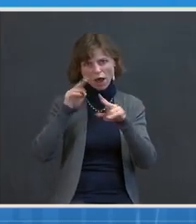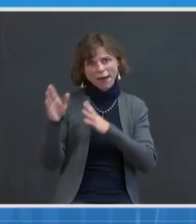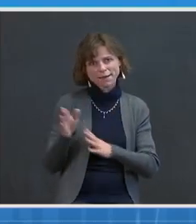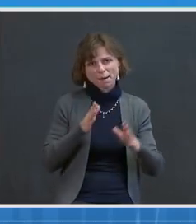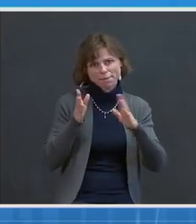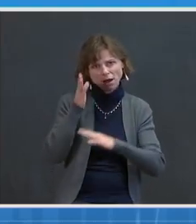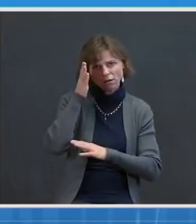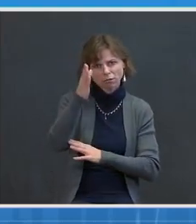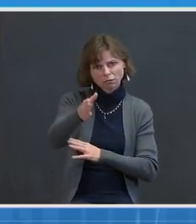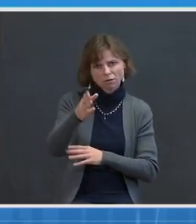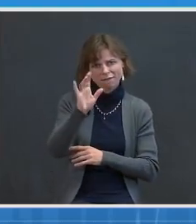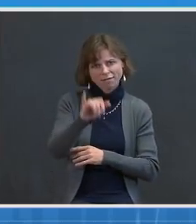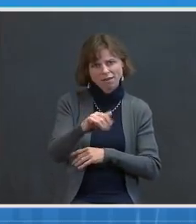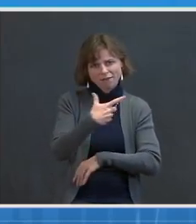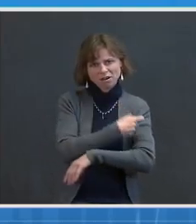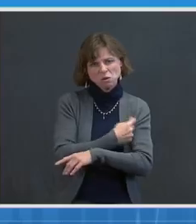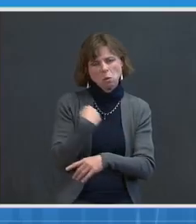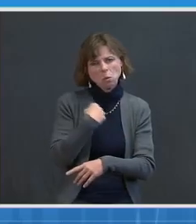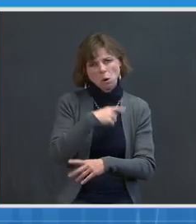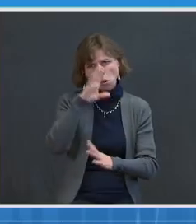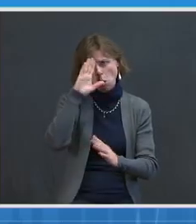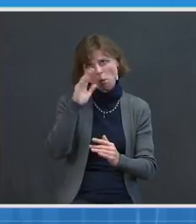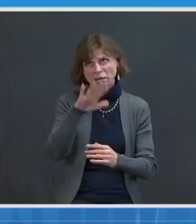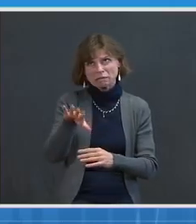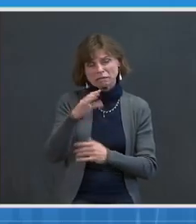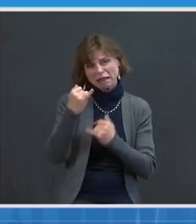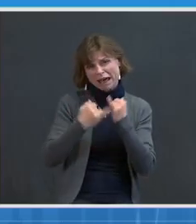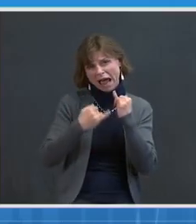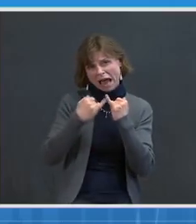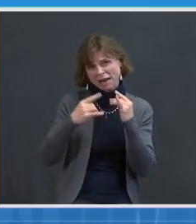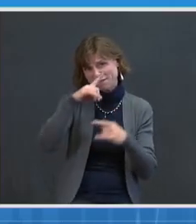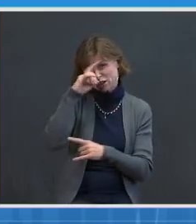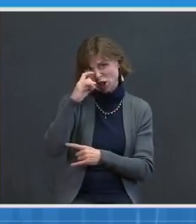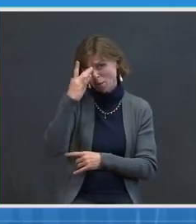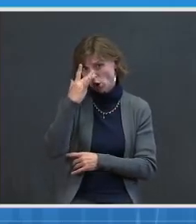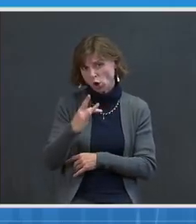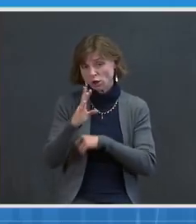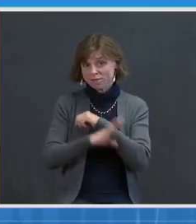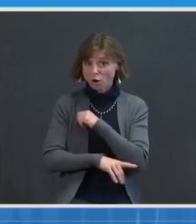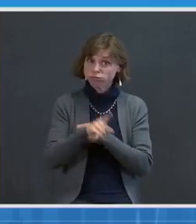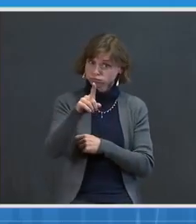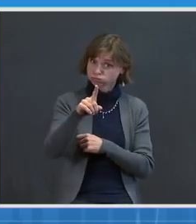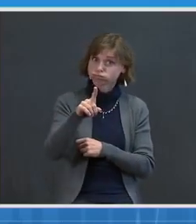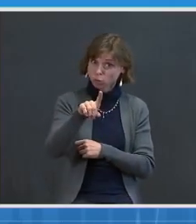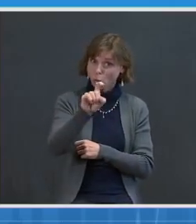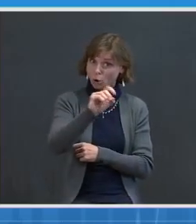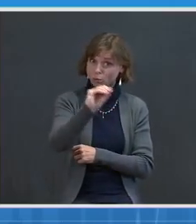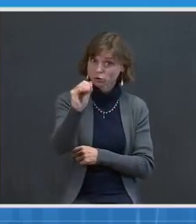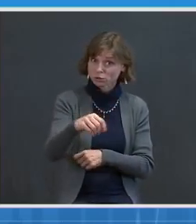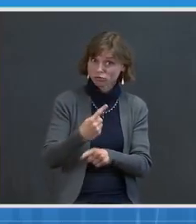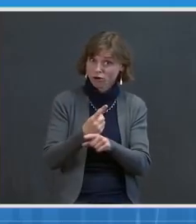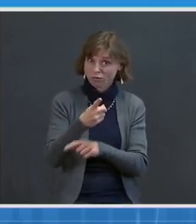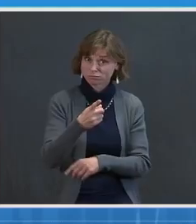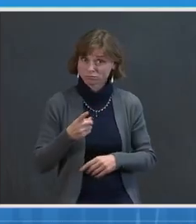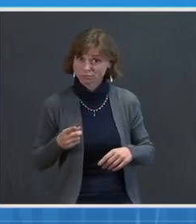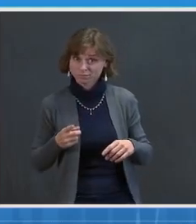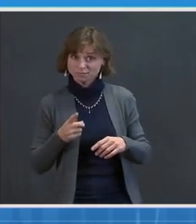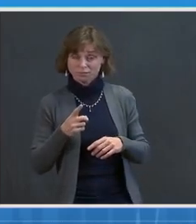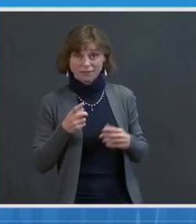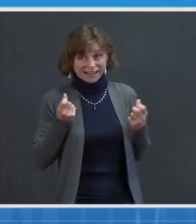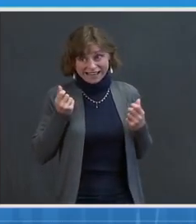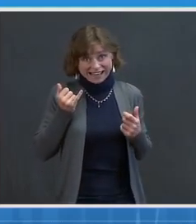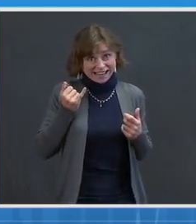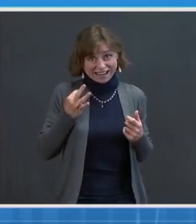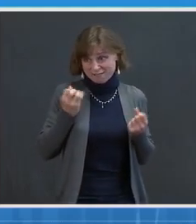that point somewhere by the end of the summer and the early fall. You're absolutely correct. If a significant number of people do not